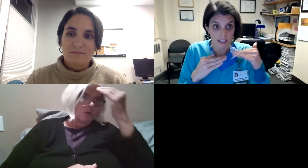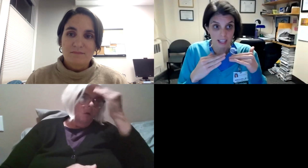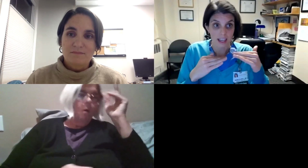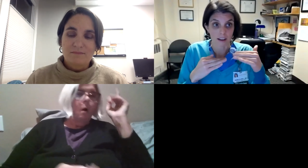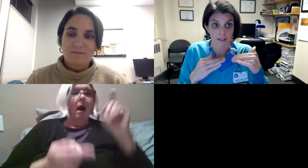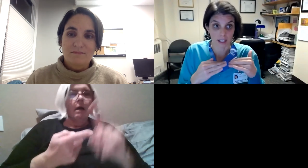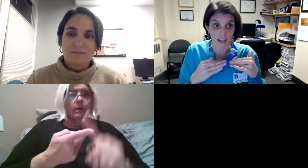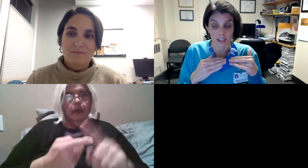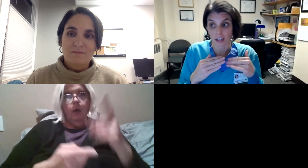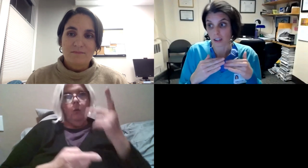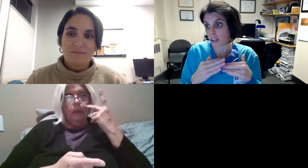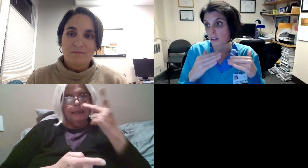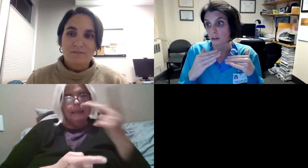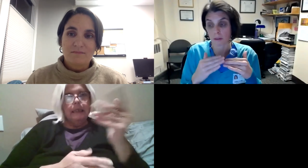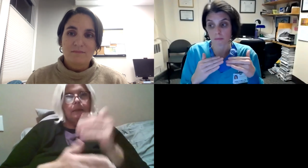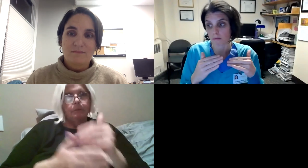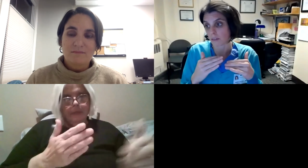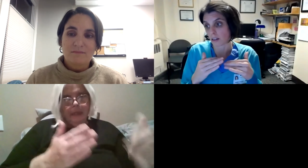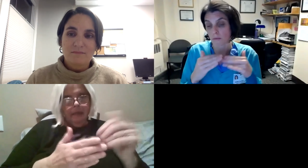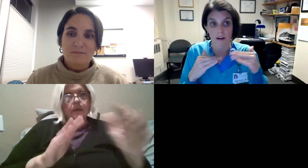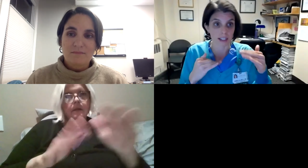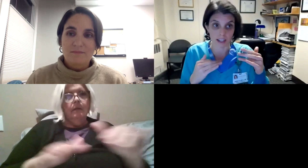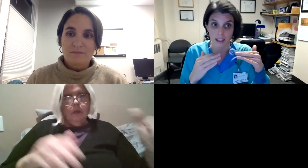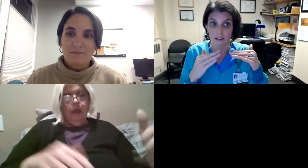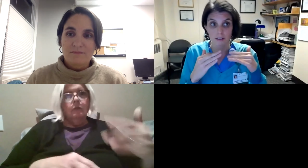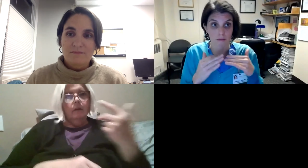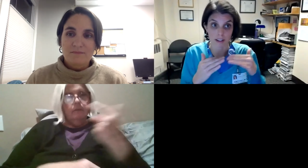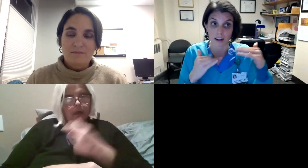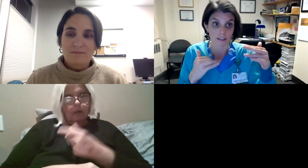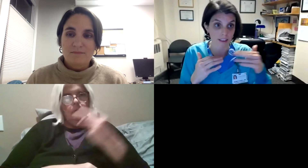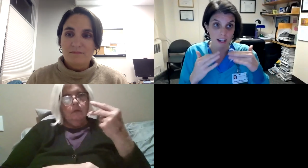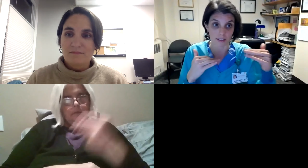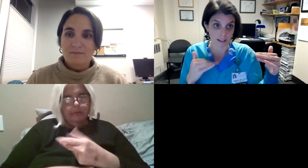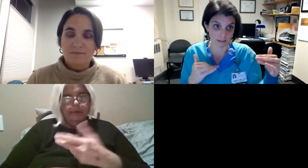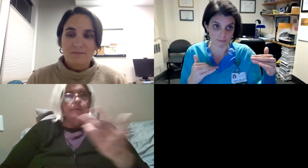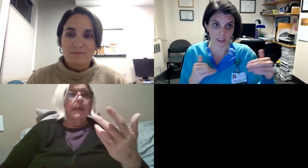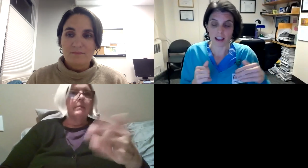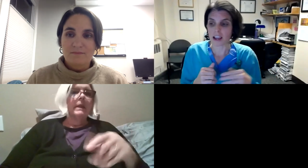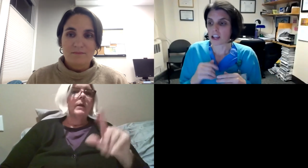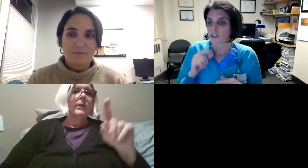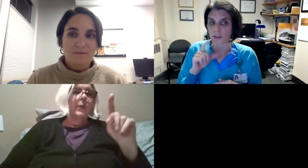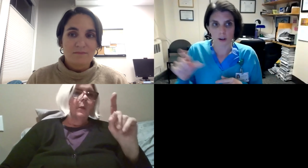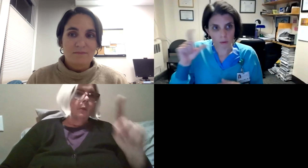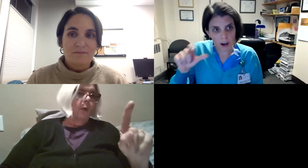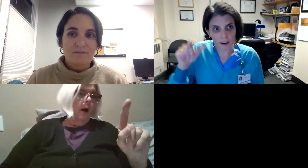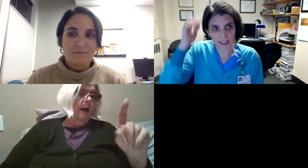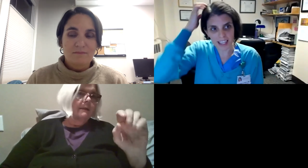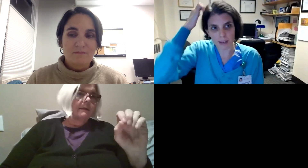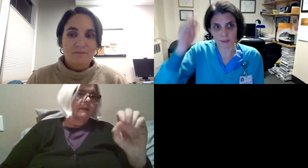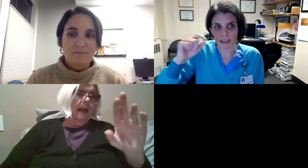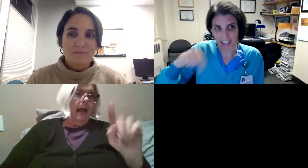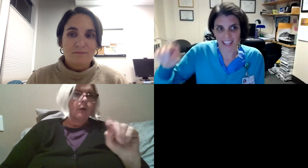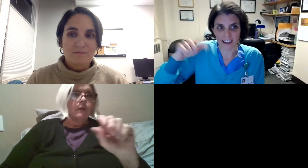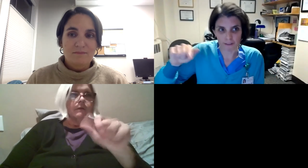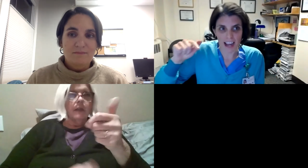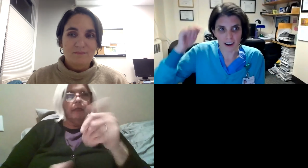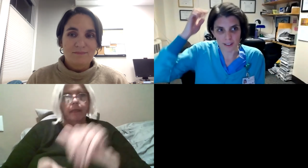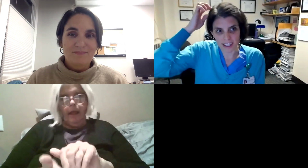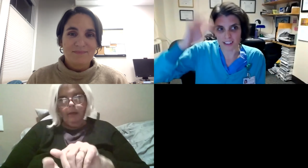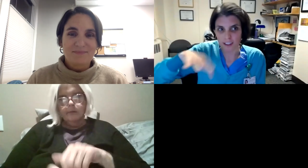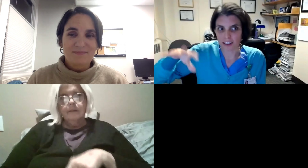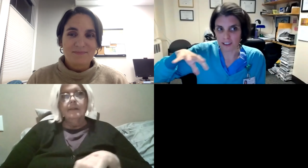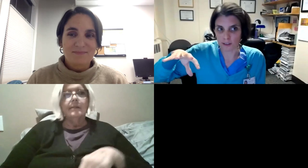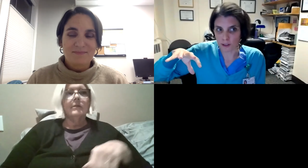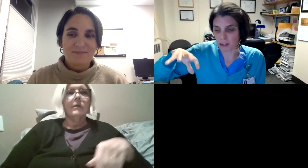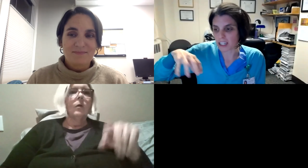that 1 in 10,000. It could be, 1 in 10,000, 1 in 100,000. So the quote that keeps making the